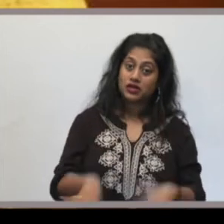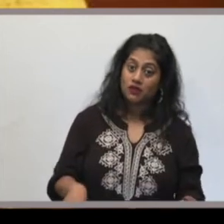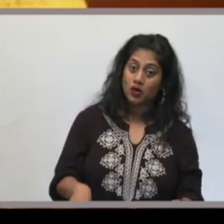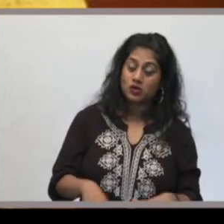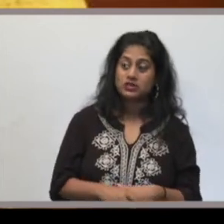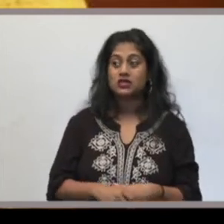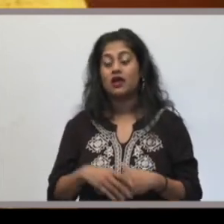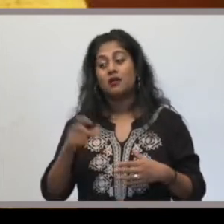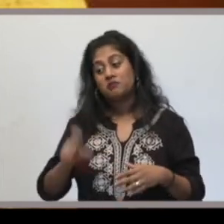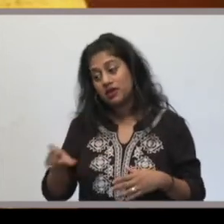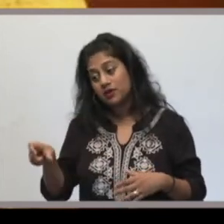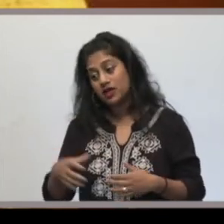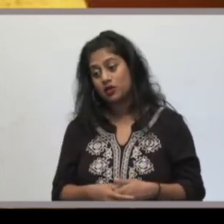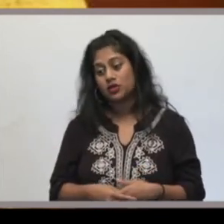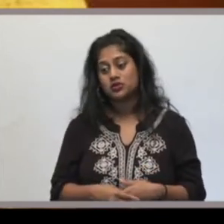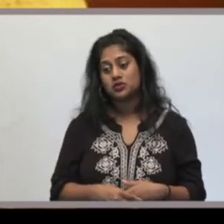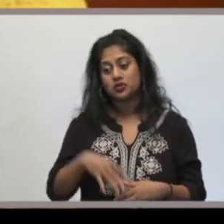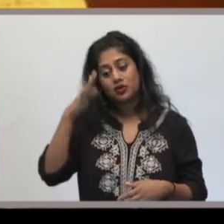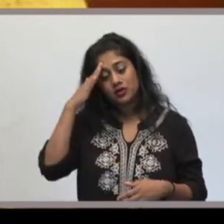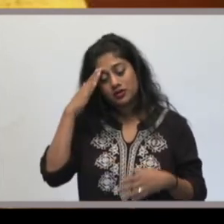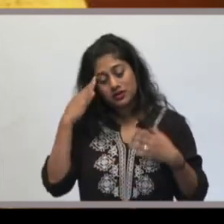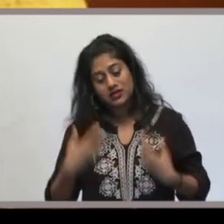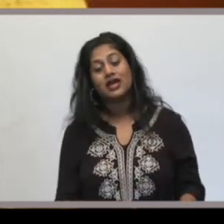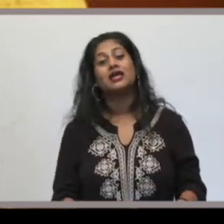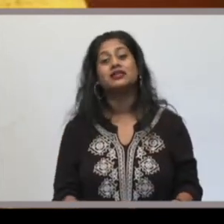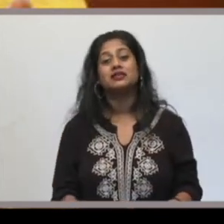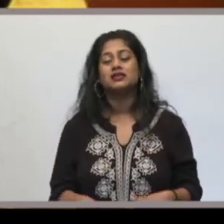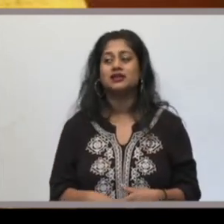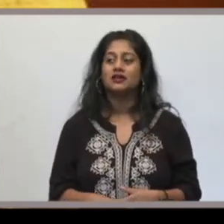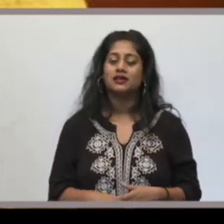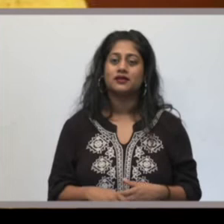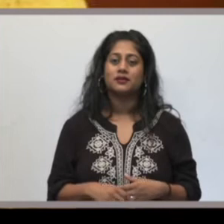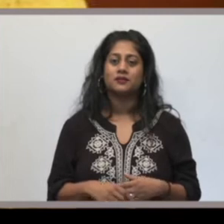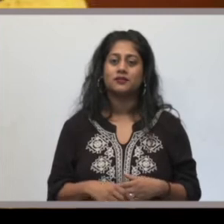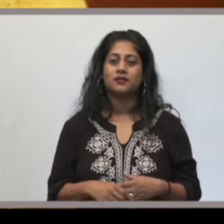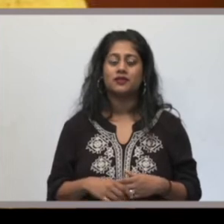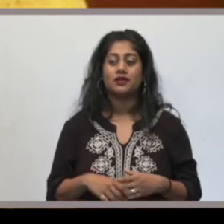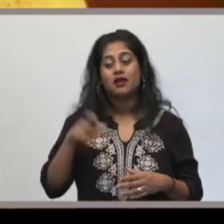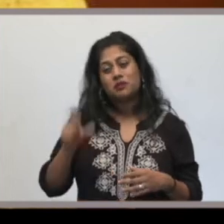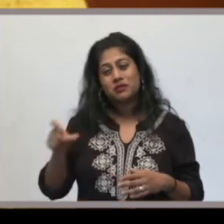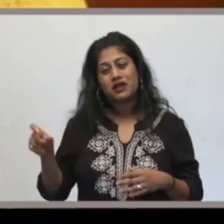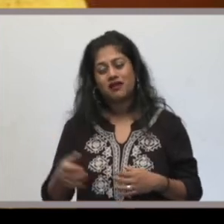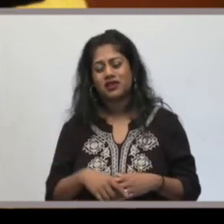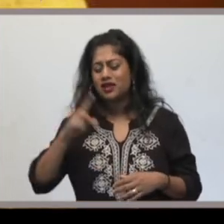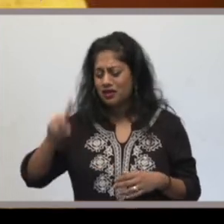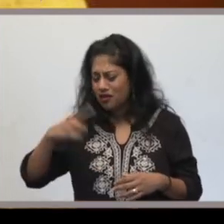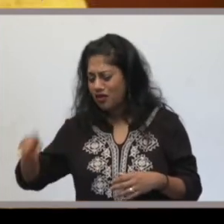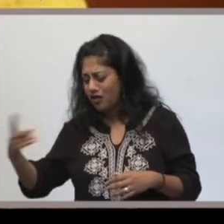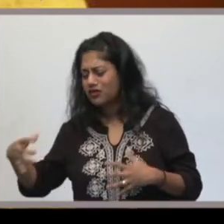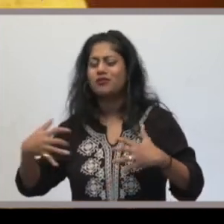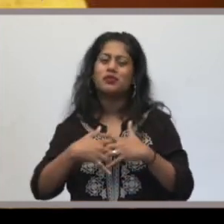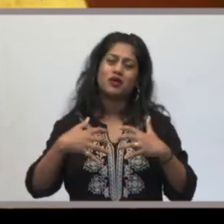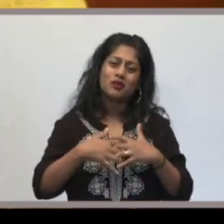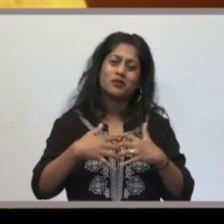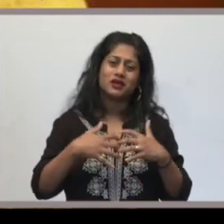like to lose your job overnight. I know what it is like to miss a goal or a dream. My friend, God